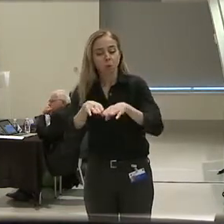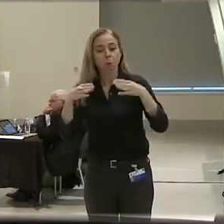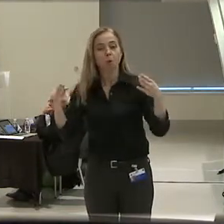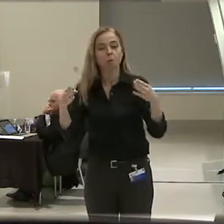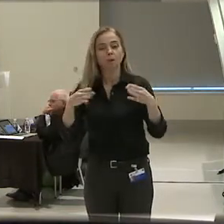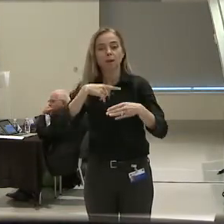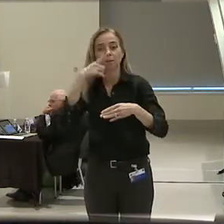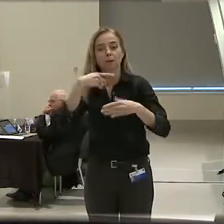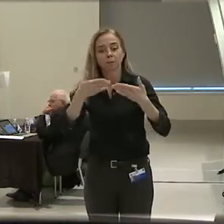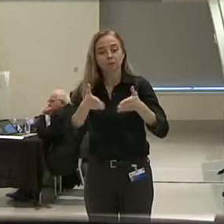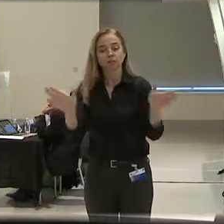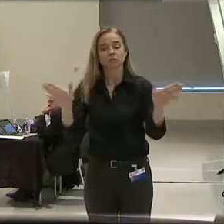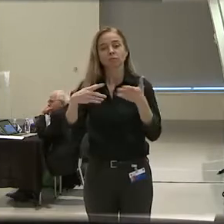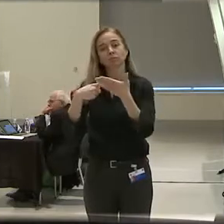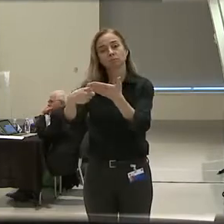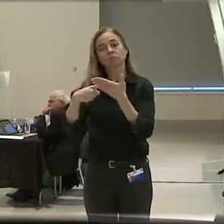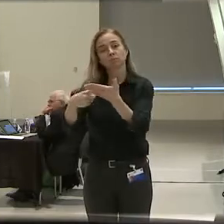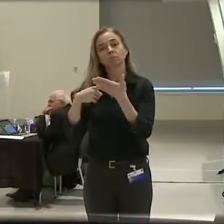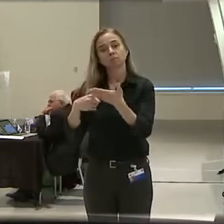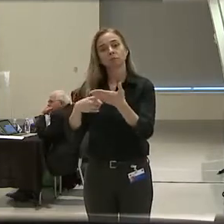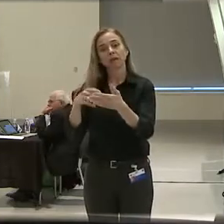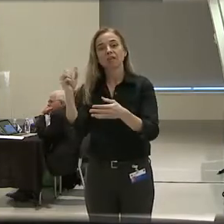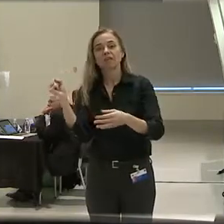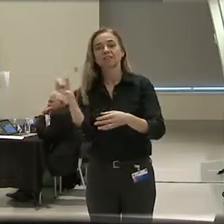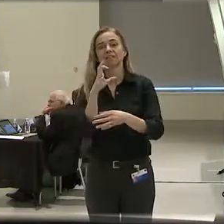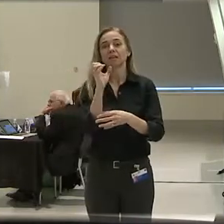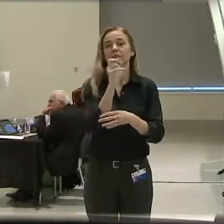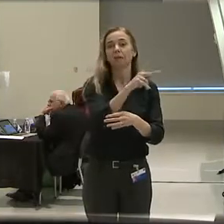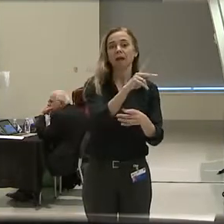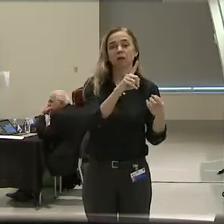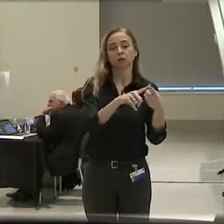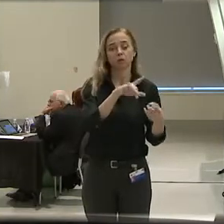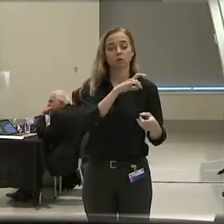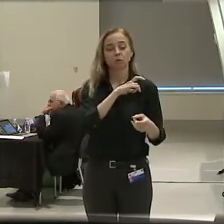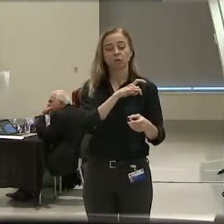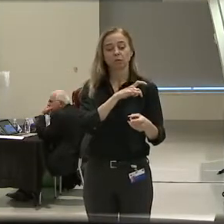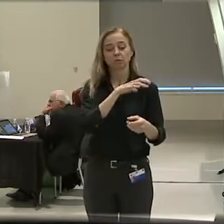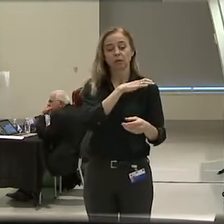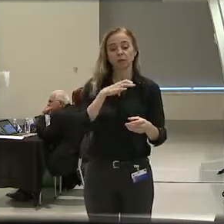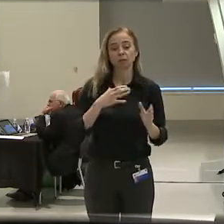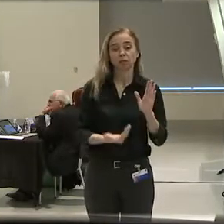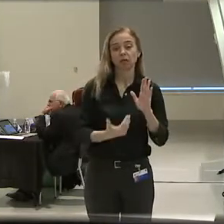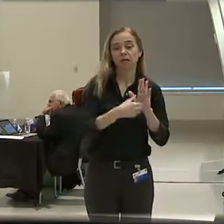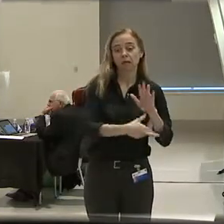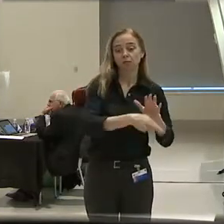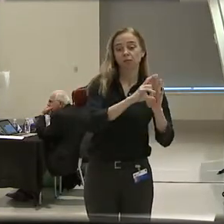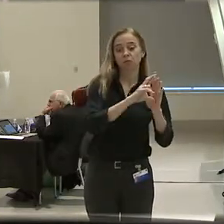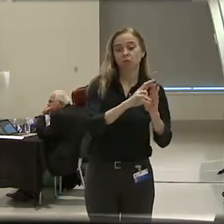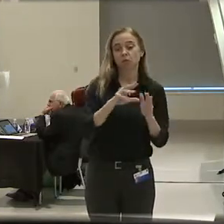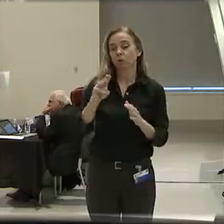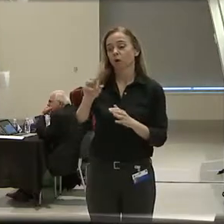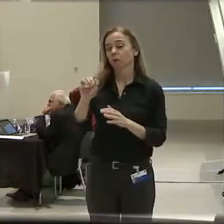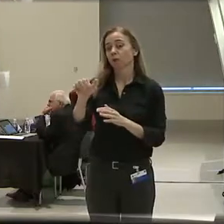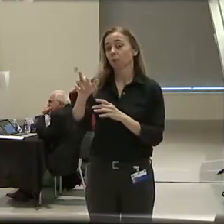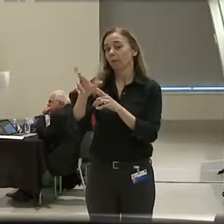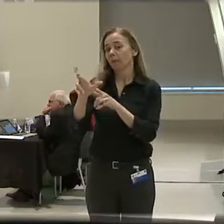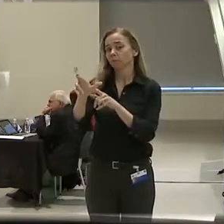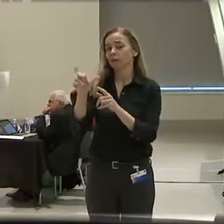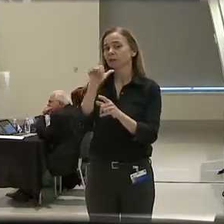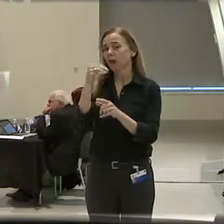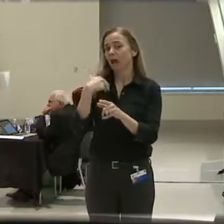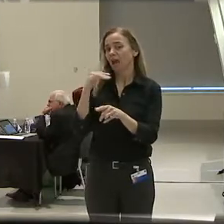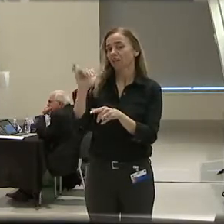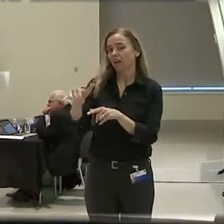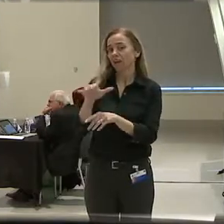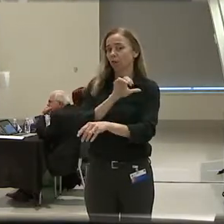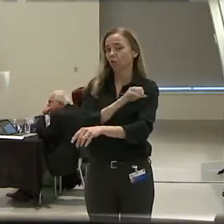public discussion about it, and then send it back to the police commission for further review. The mayor doesn't have that authority. The mayor